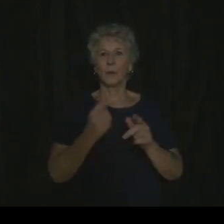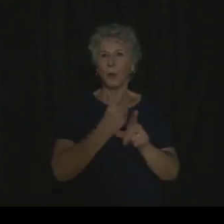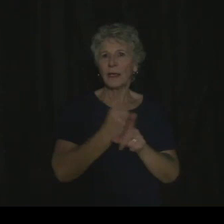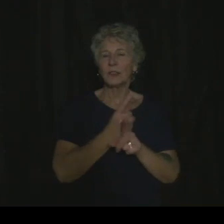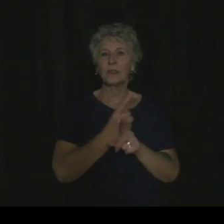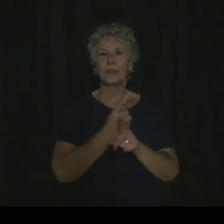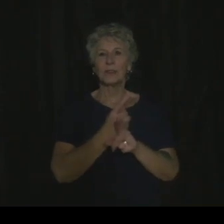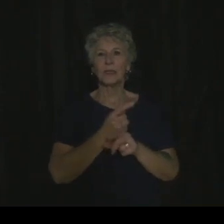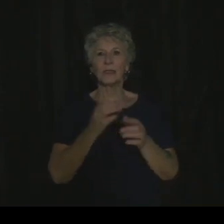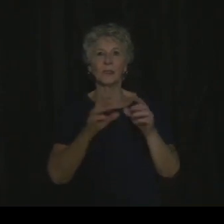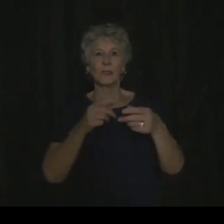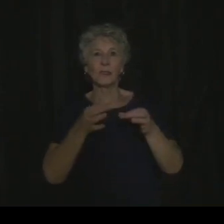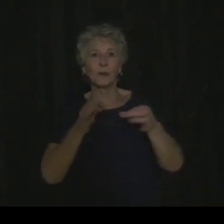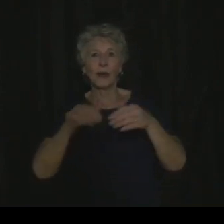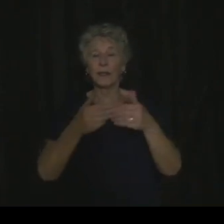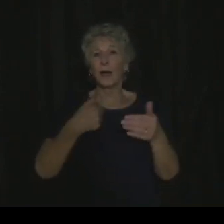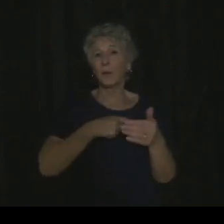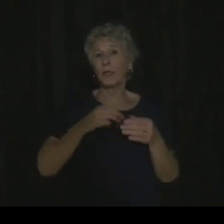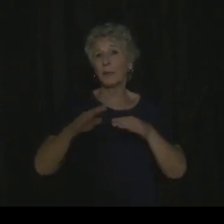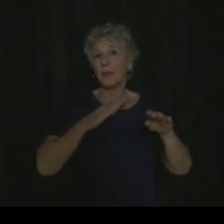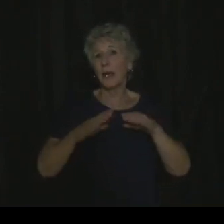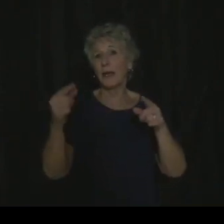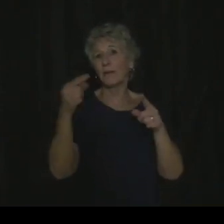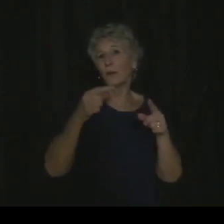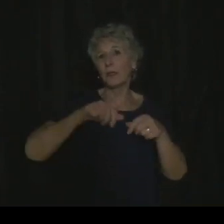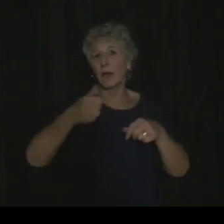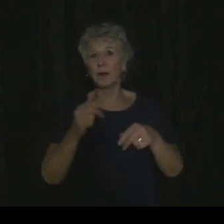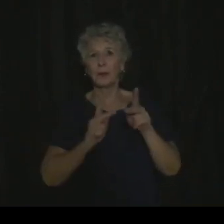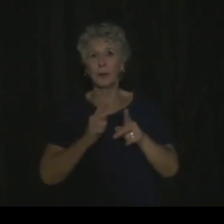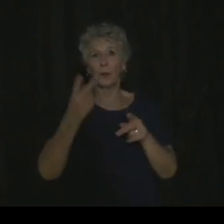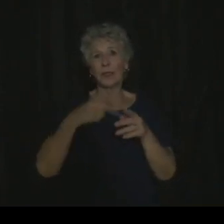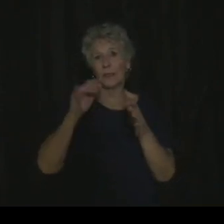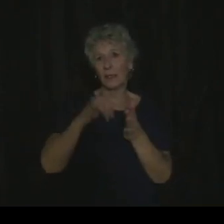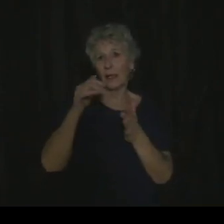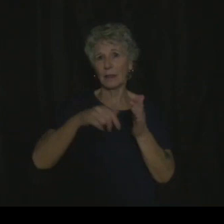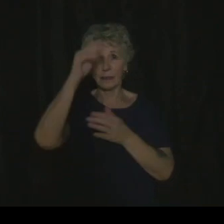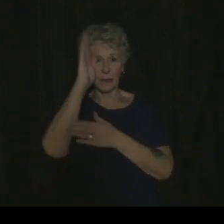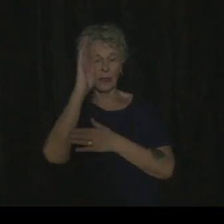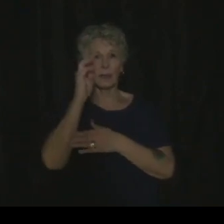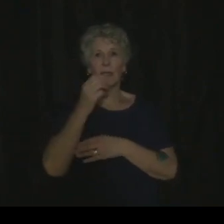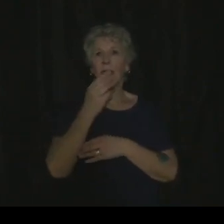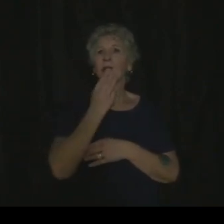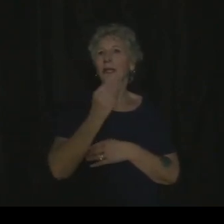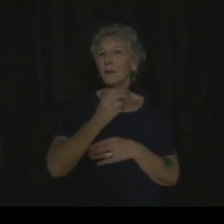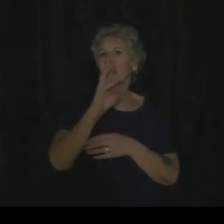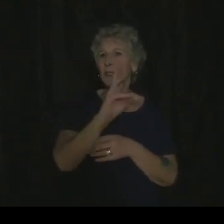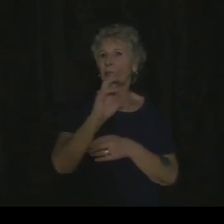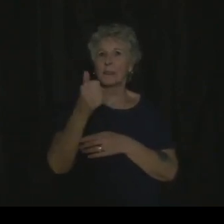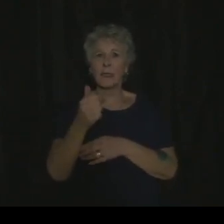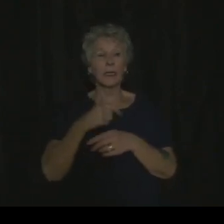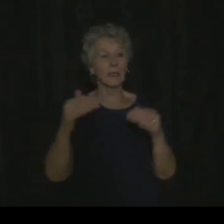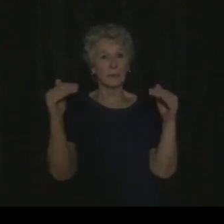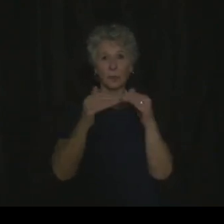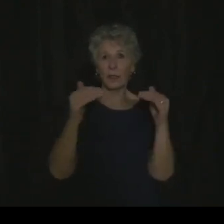you behave towards other people, and so we see that in God. In Hebrews 6:10, he is just regarding those who